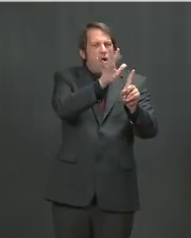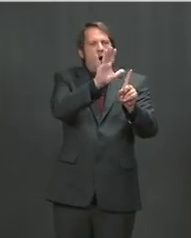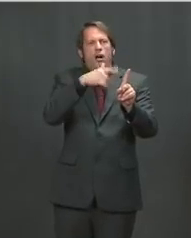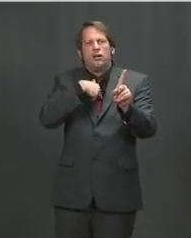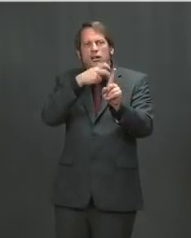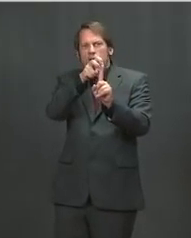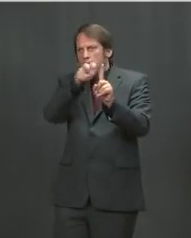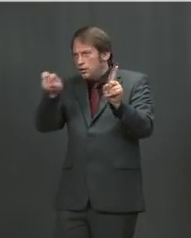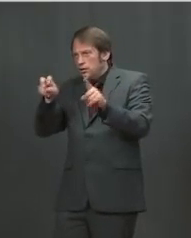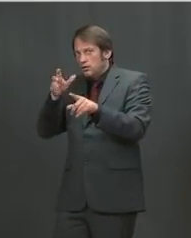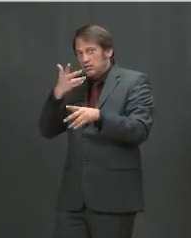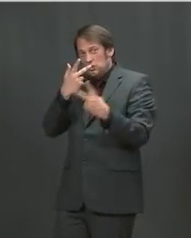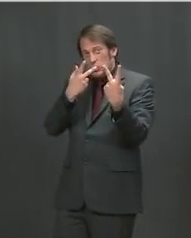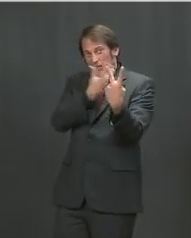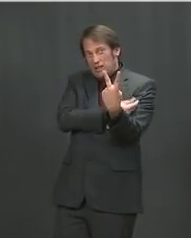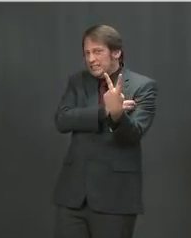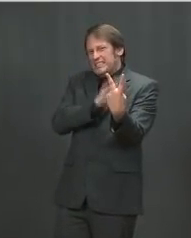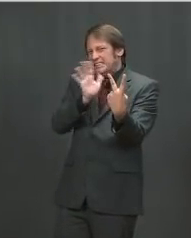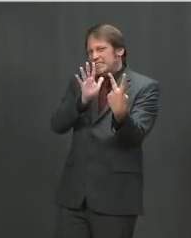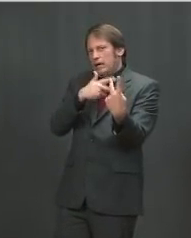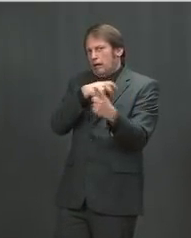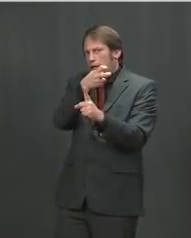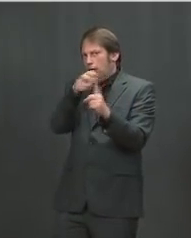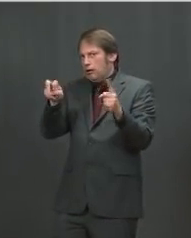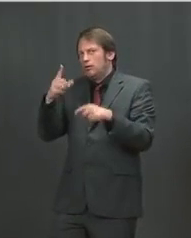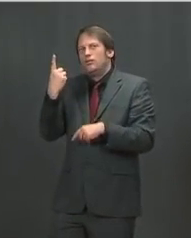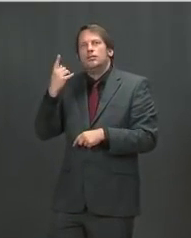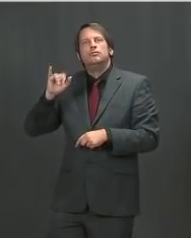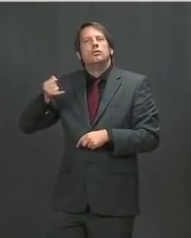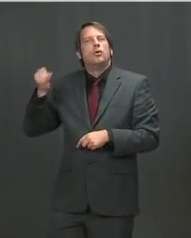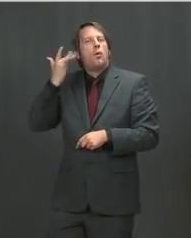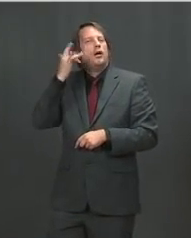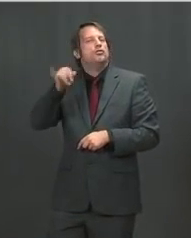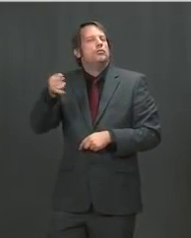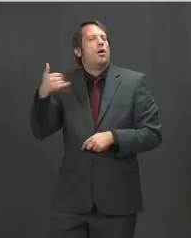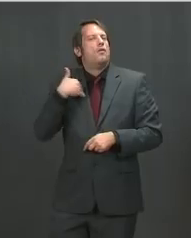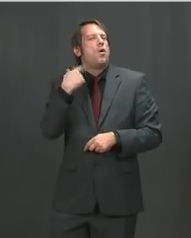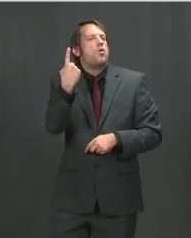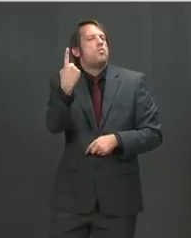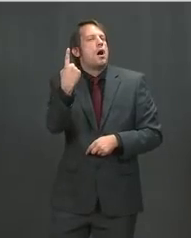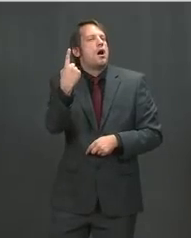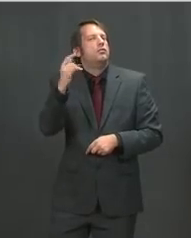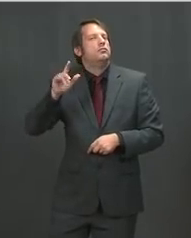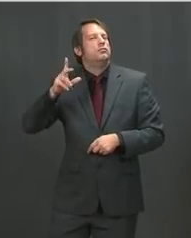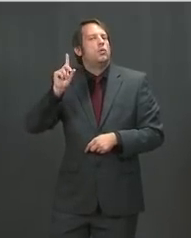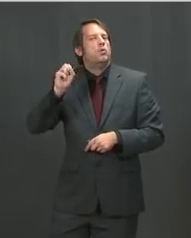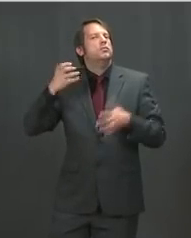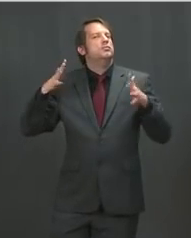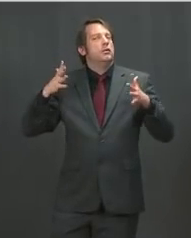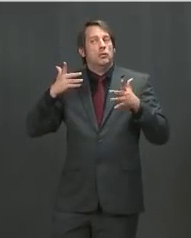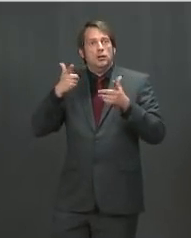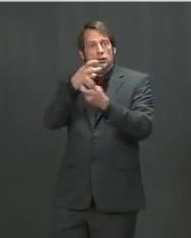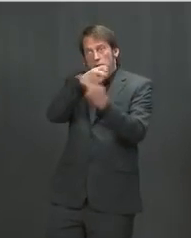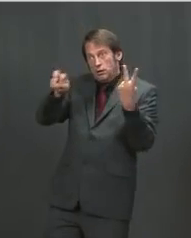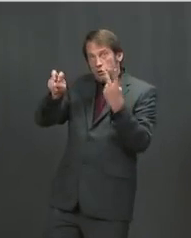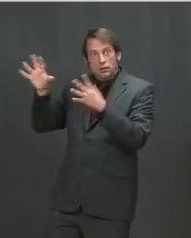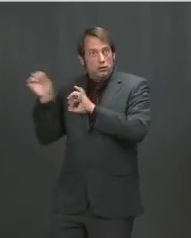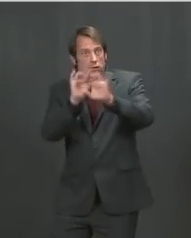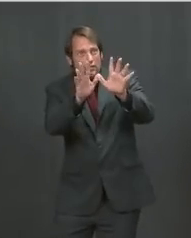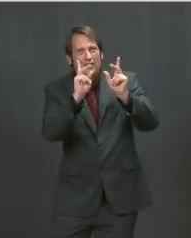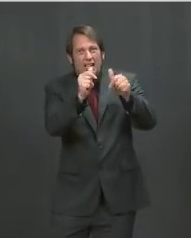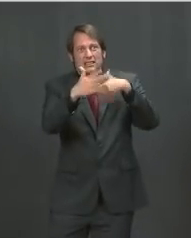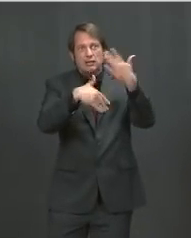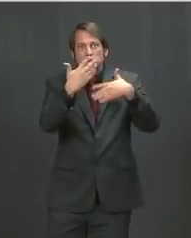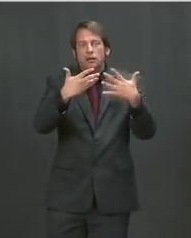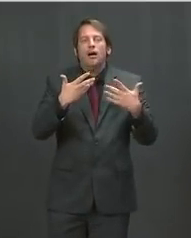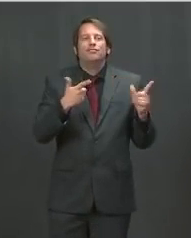question. It's a smart question because, clearly there are phases that we will go through over